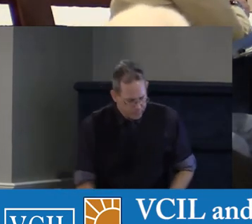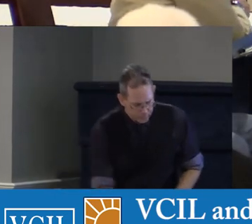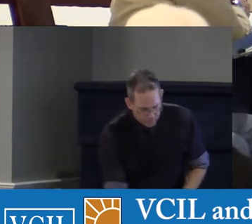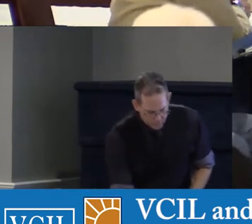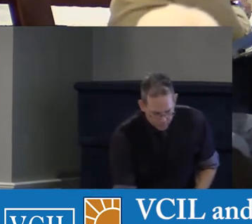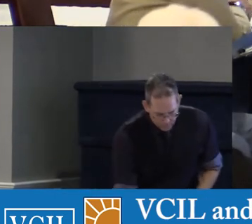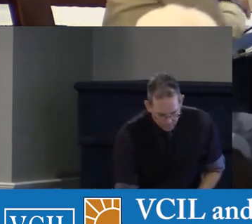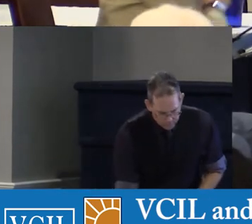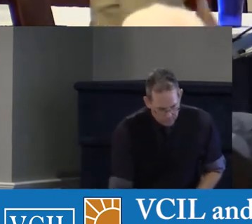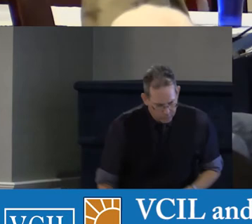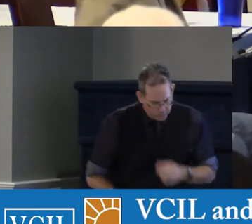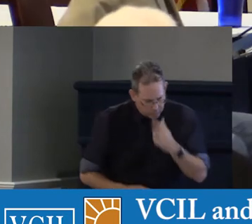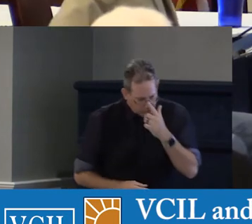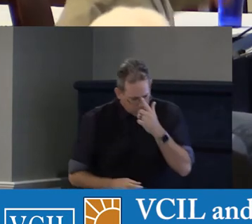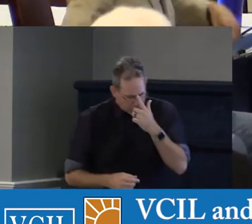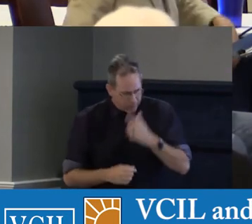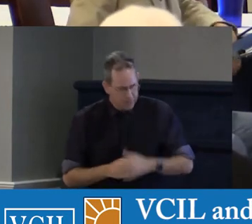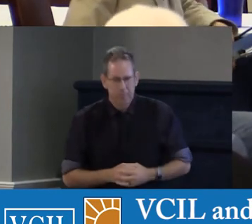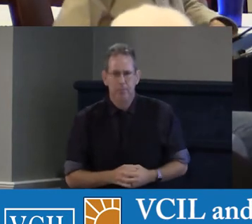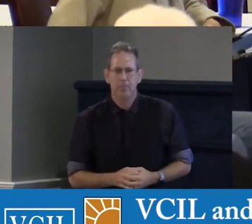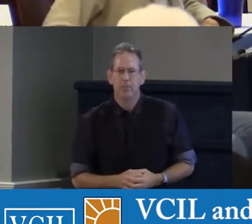And please join in.